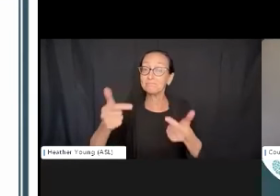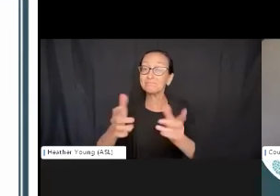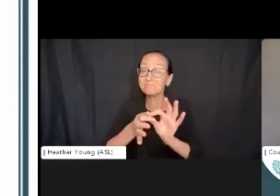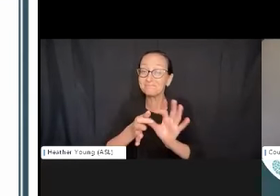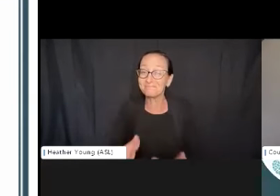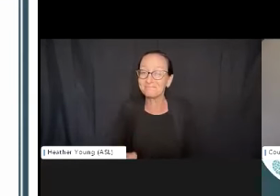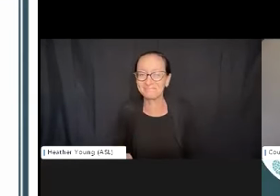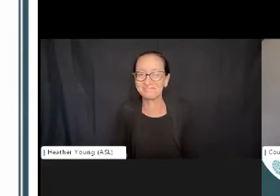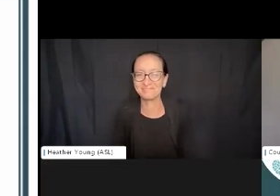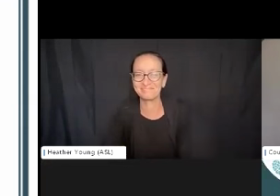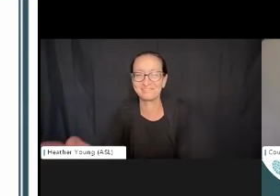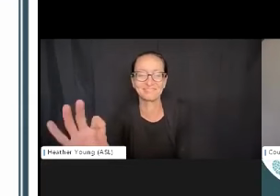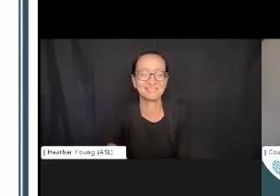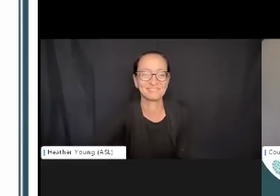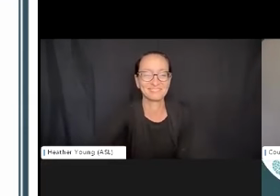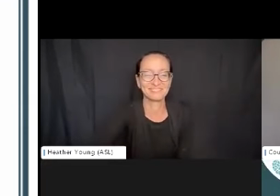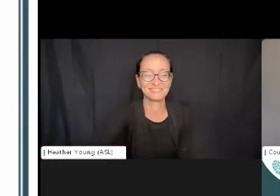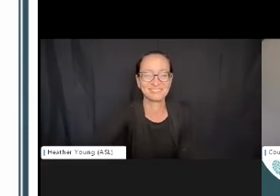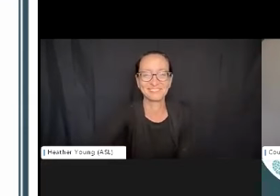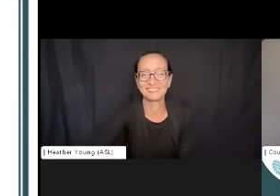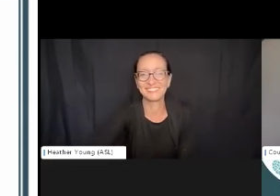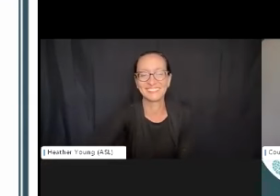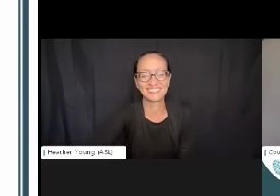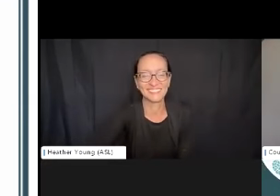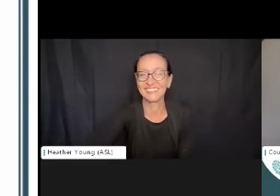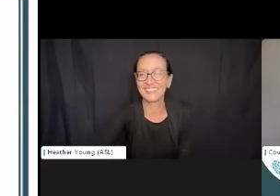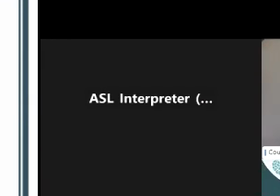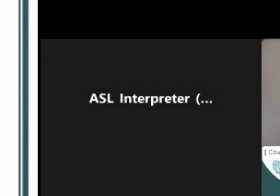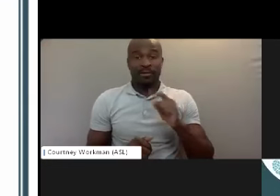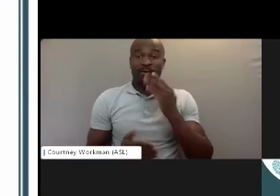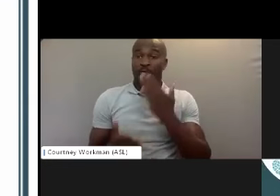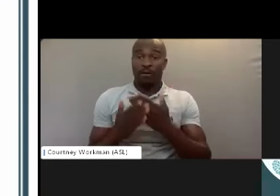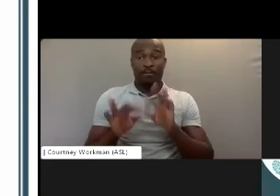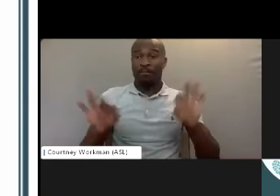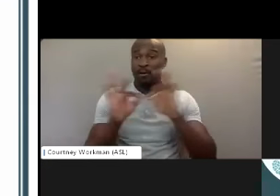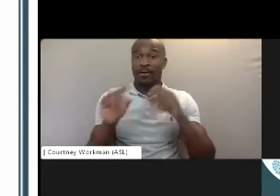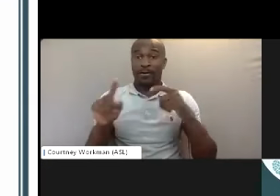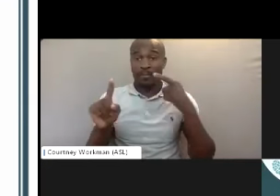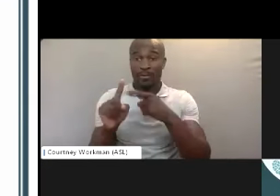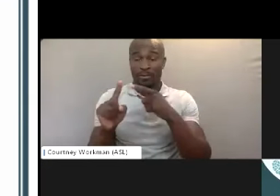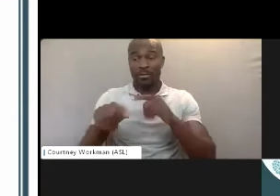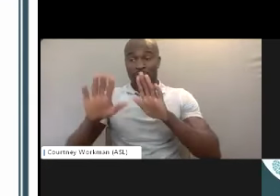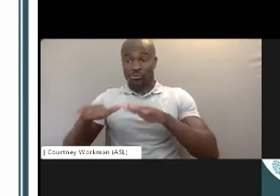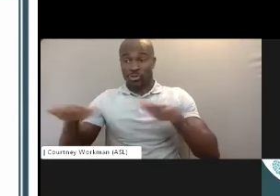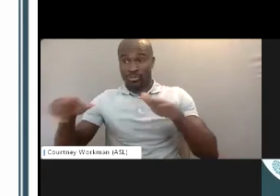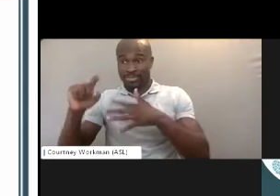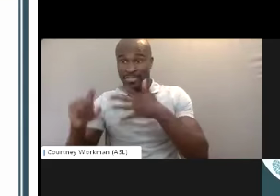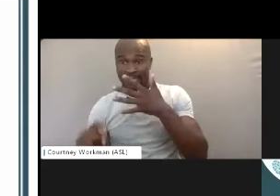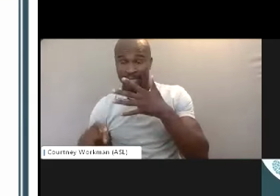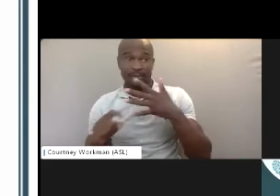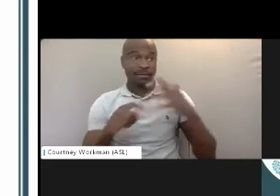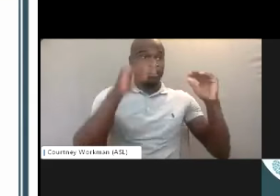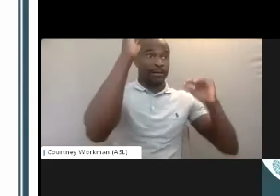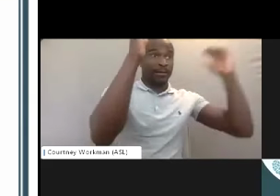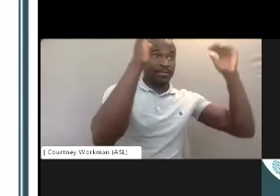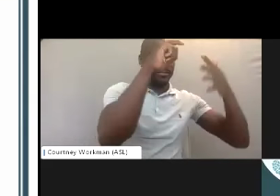your presentation was, number one, that children's needs are very different from adults. So we can't assume that children are just, little